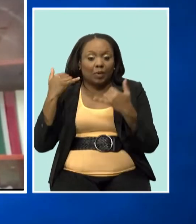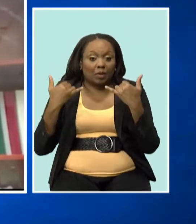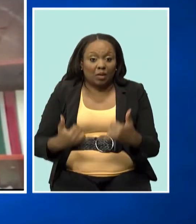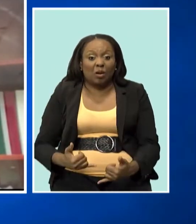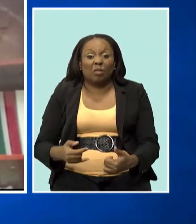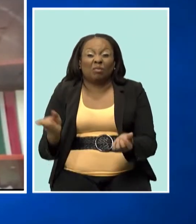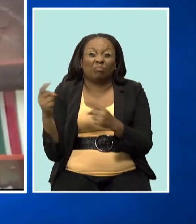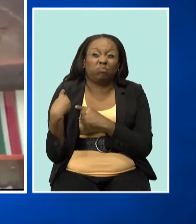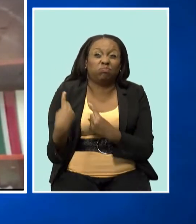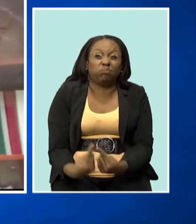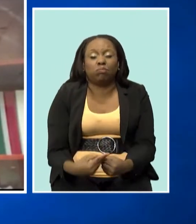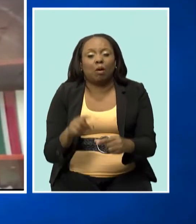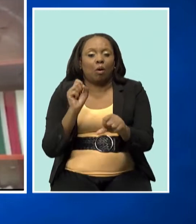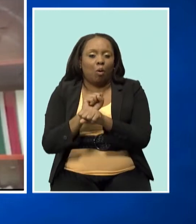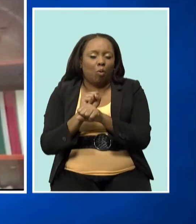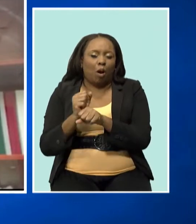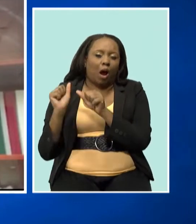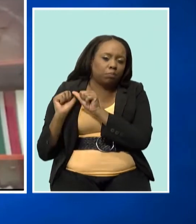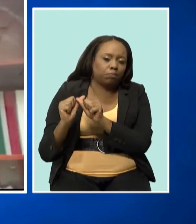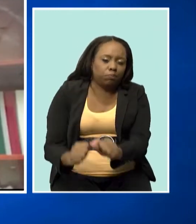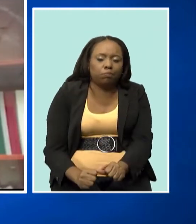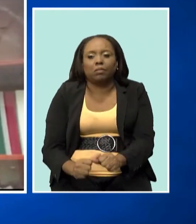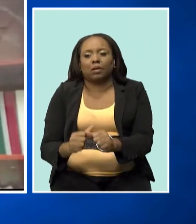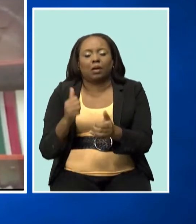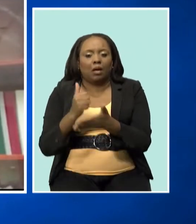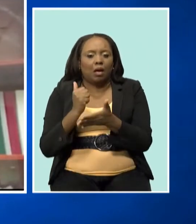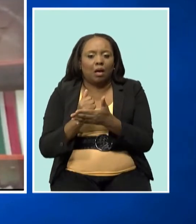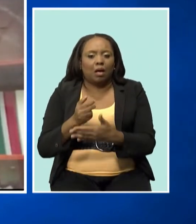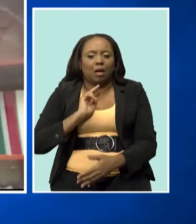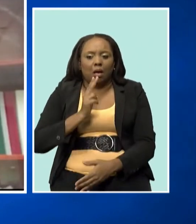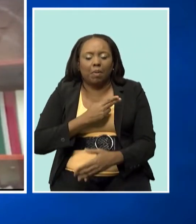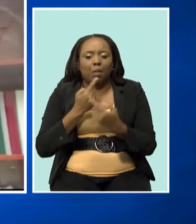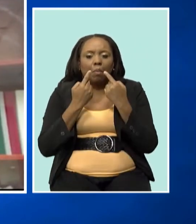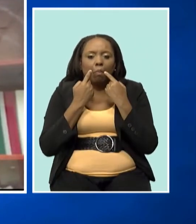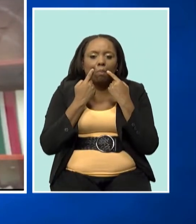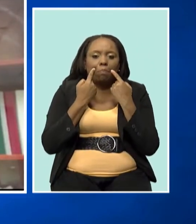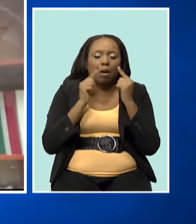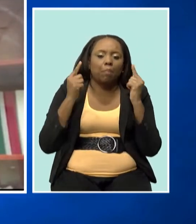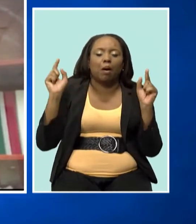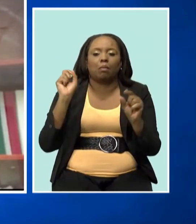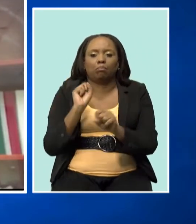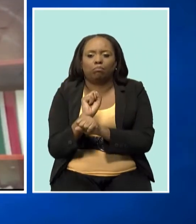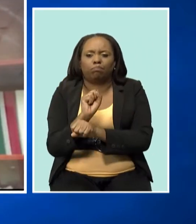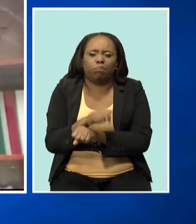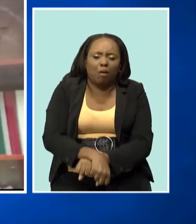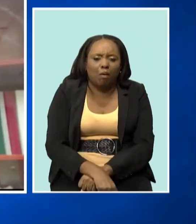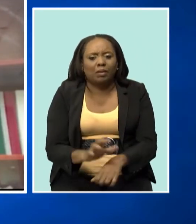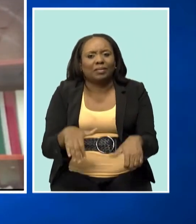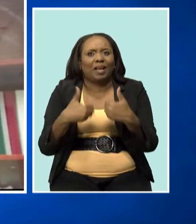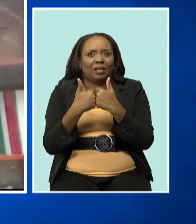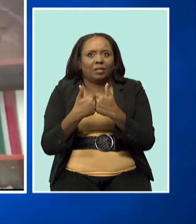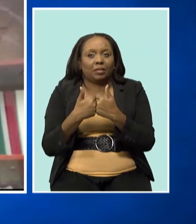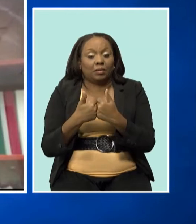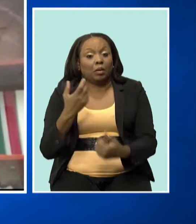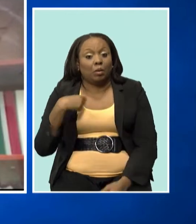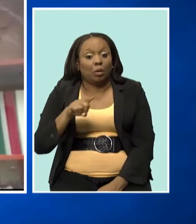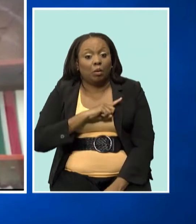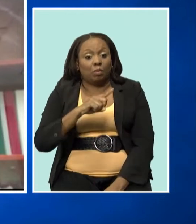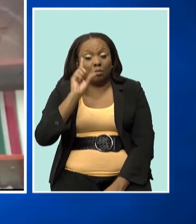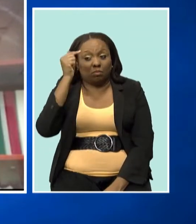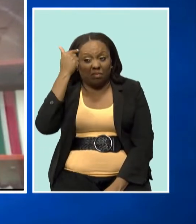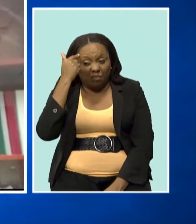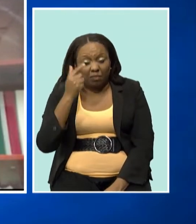The government of Barbados is committed to signing a new social partnership protocol on May 1st. The announcement from Colin Jordan, the Minister of